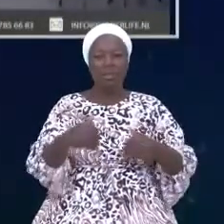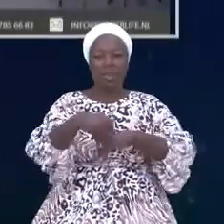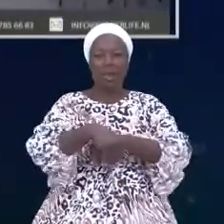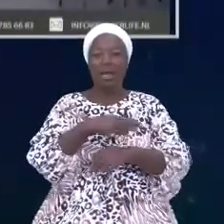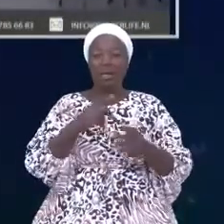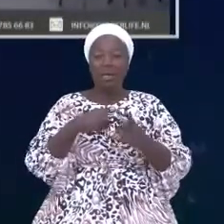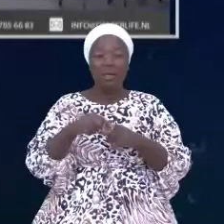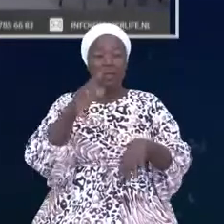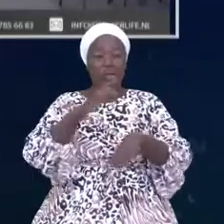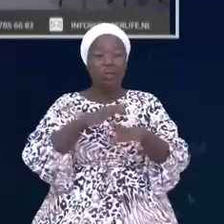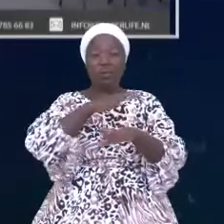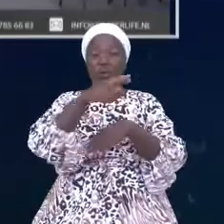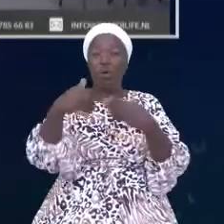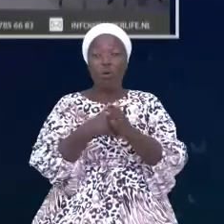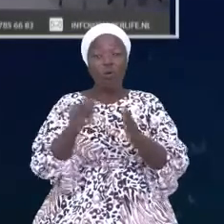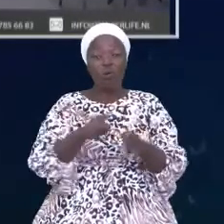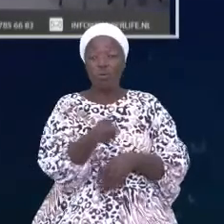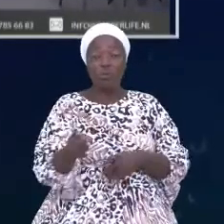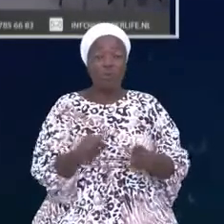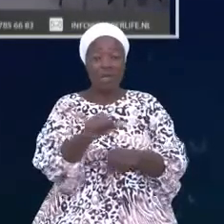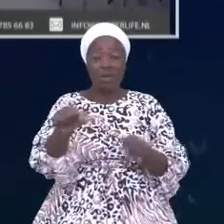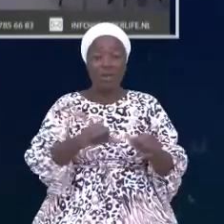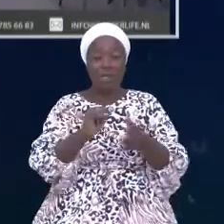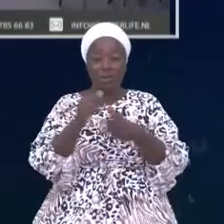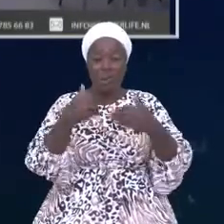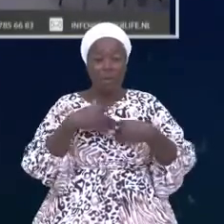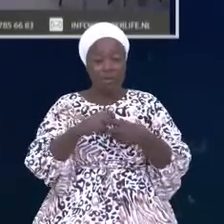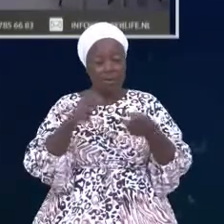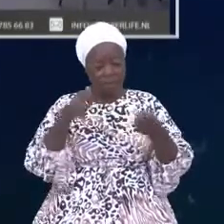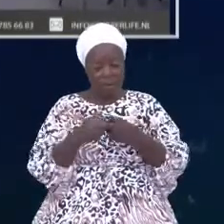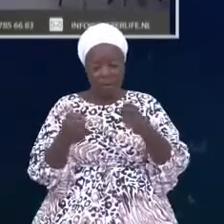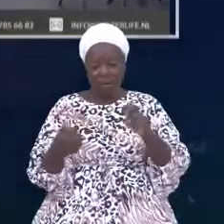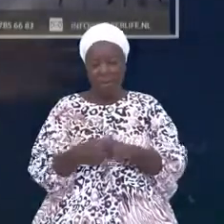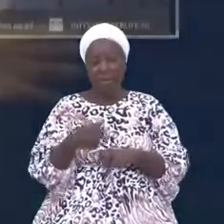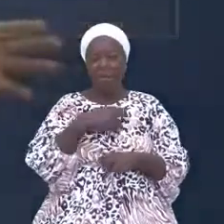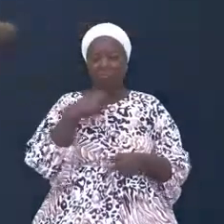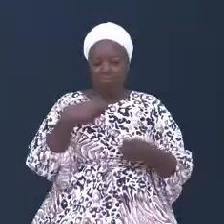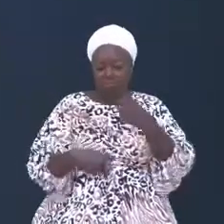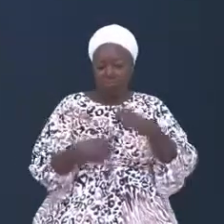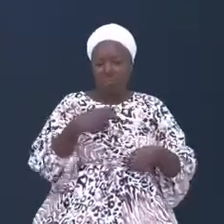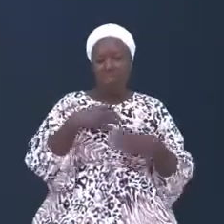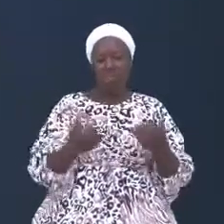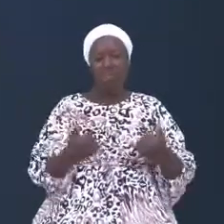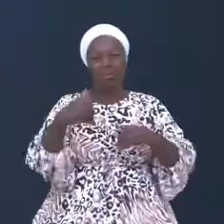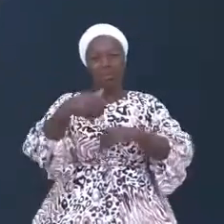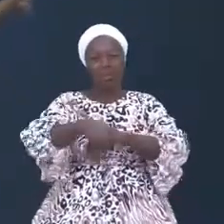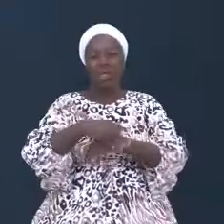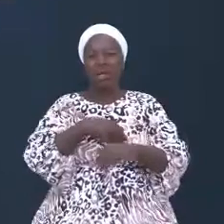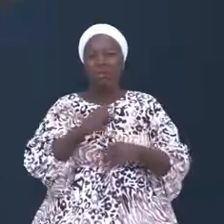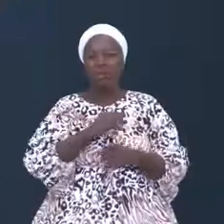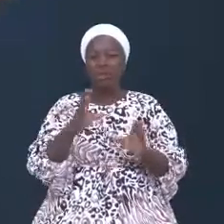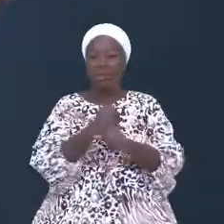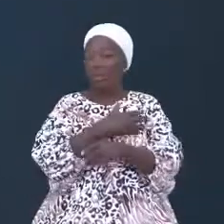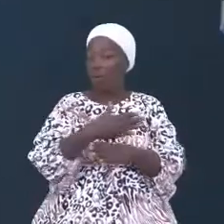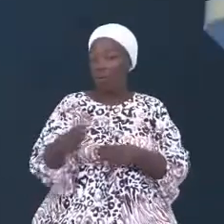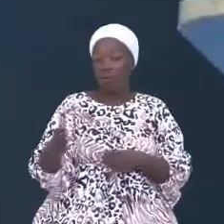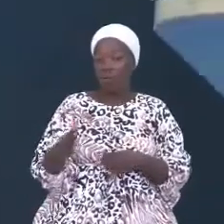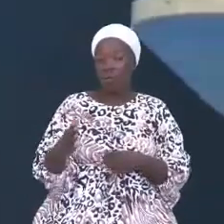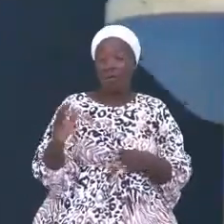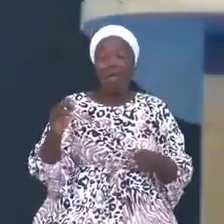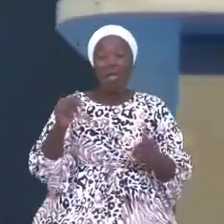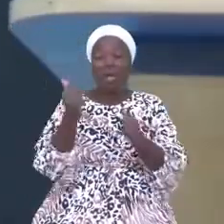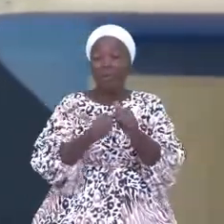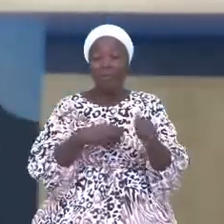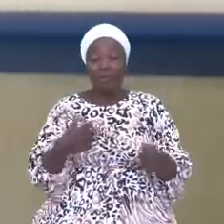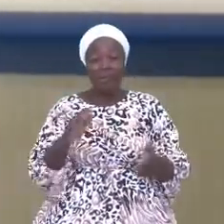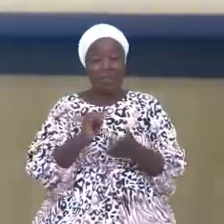all those areas where you have the challenge and the problem tonight. And it will take away every pain